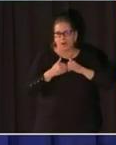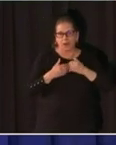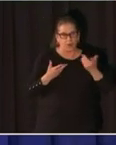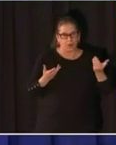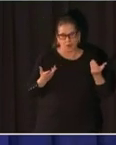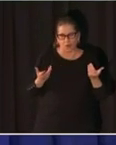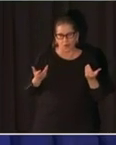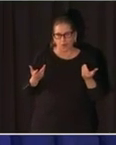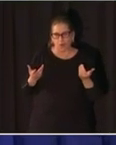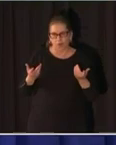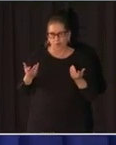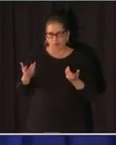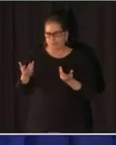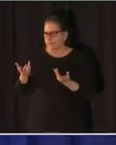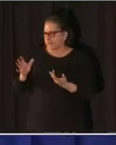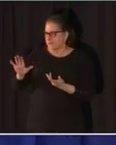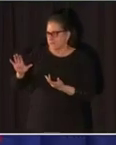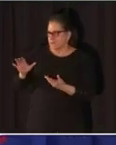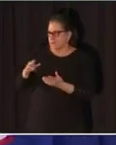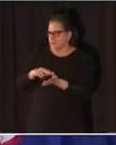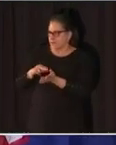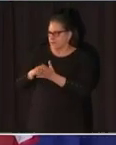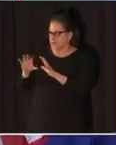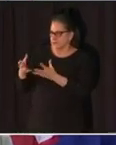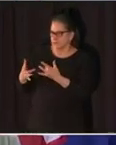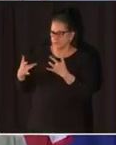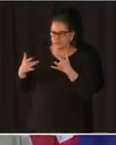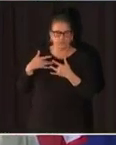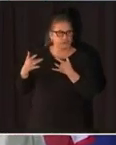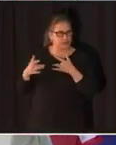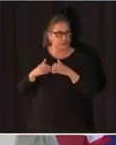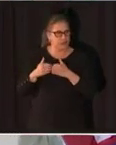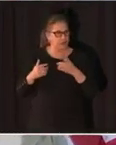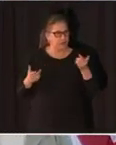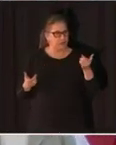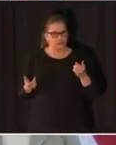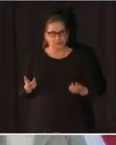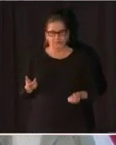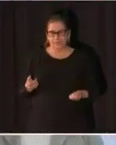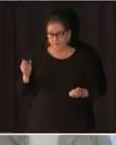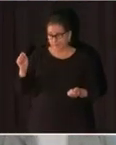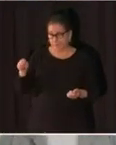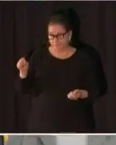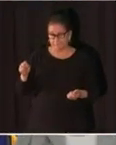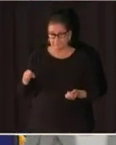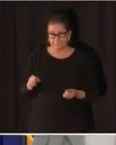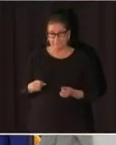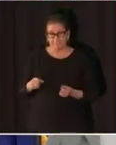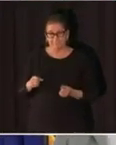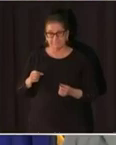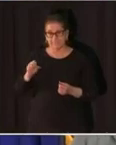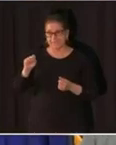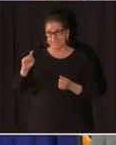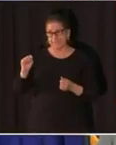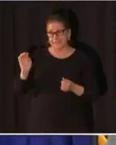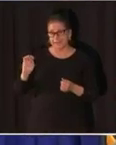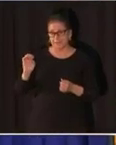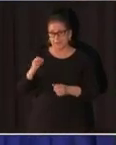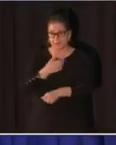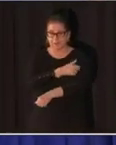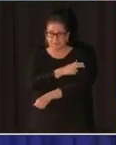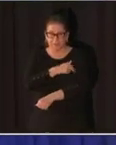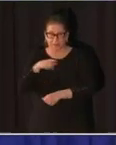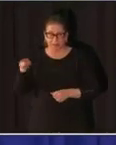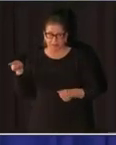So one of the things that is important to remember about St. Elizabeth's as a hospital is that an